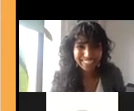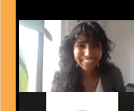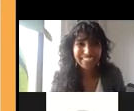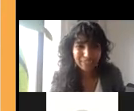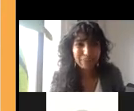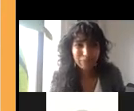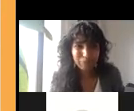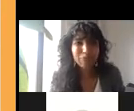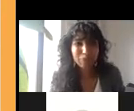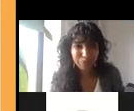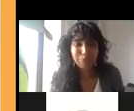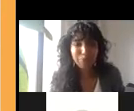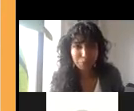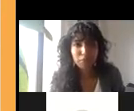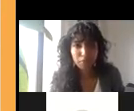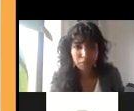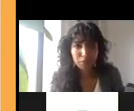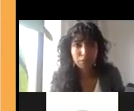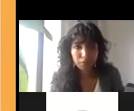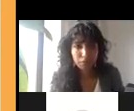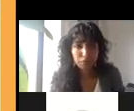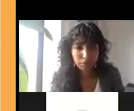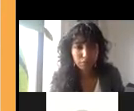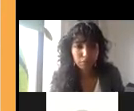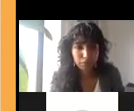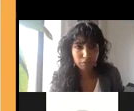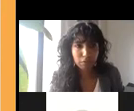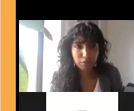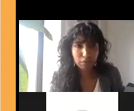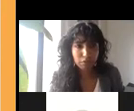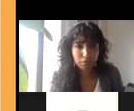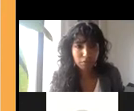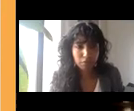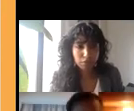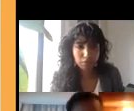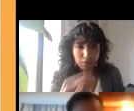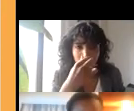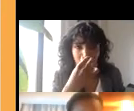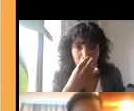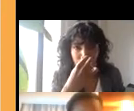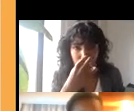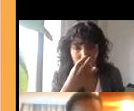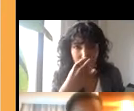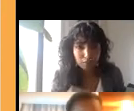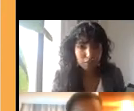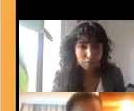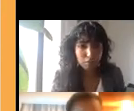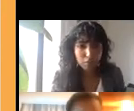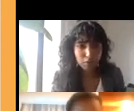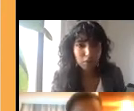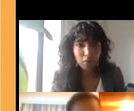dive into how we can support community as a whole. And so I'm going to now pass this over to Miriam Mack.